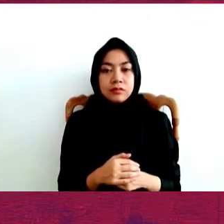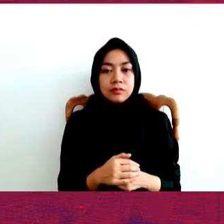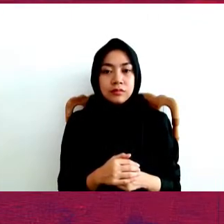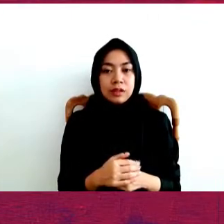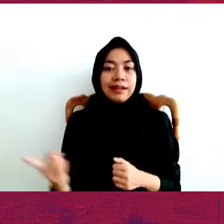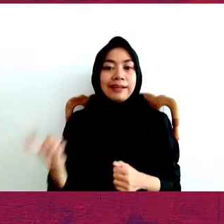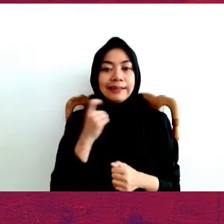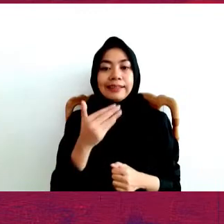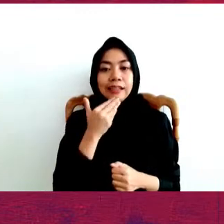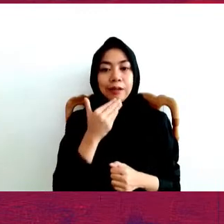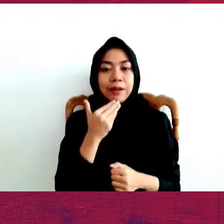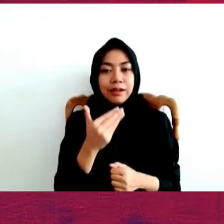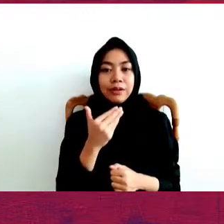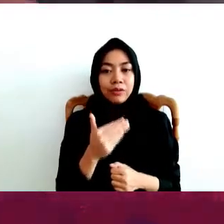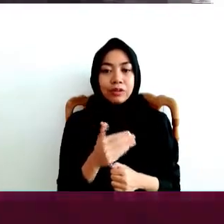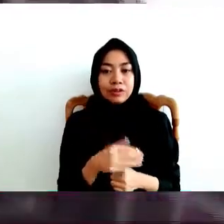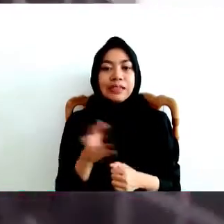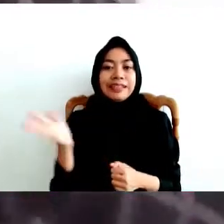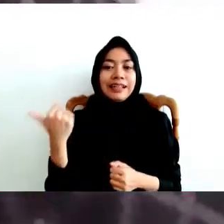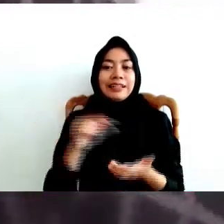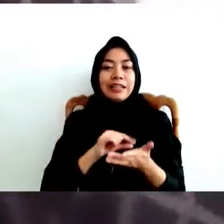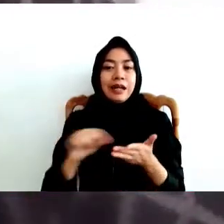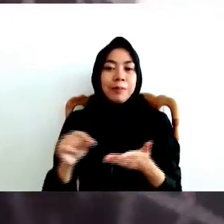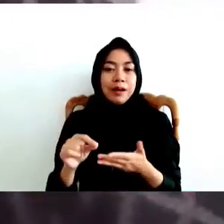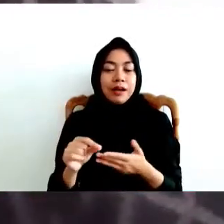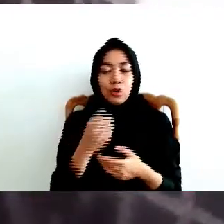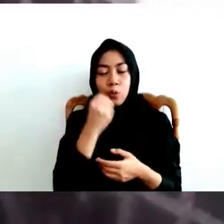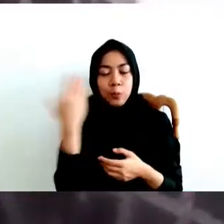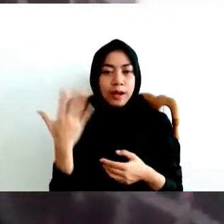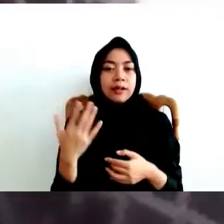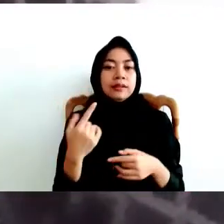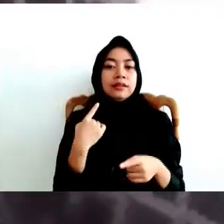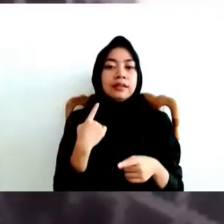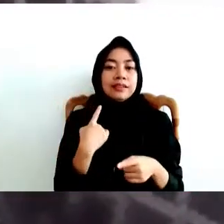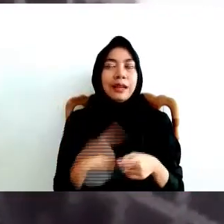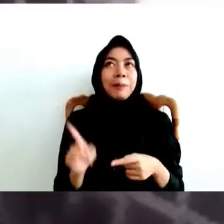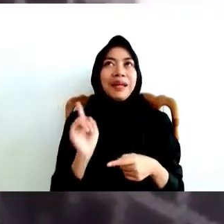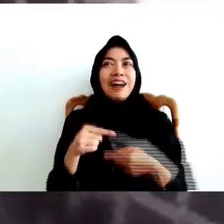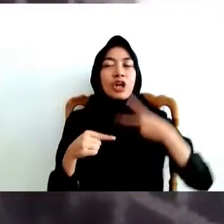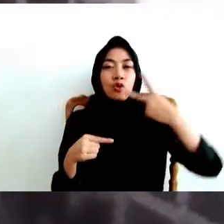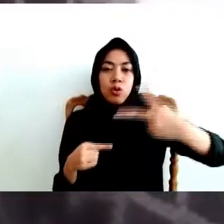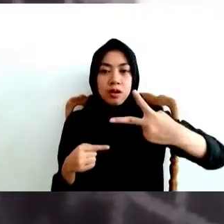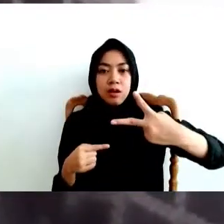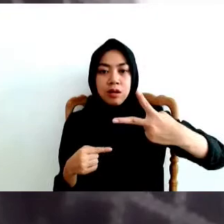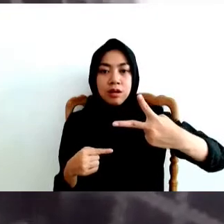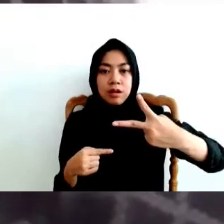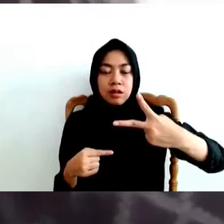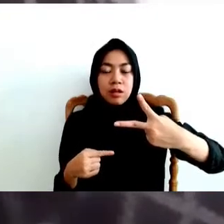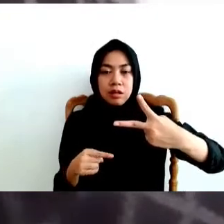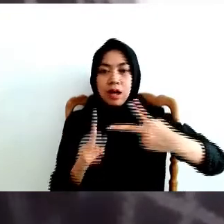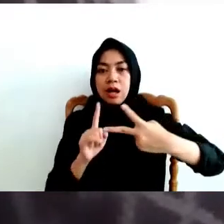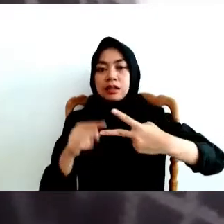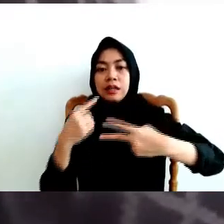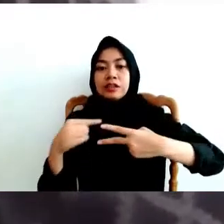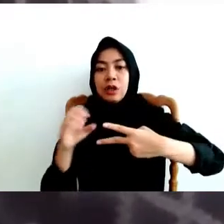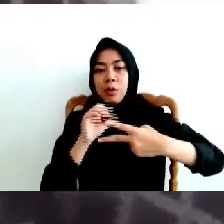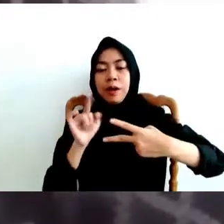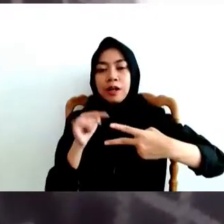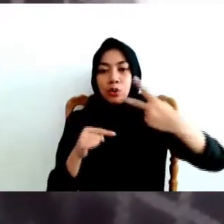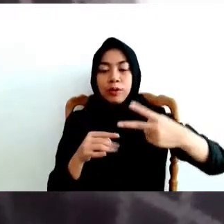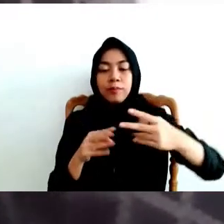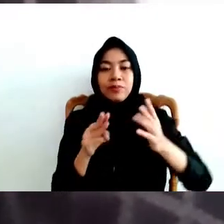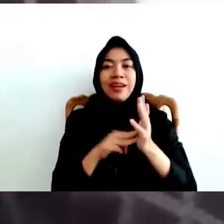the question. I didn't get the name of the person, but I'm going to challenge on two things here, because I heard two things here, which is MPI